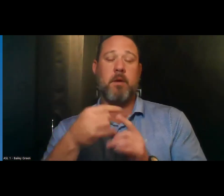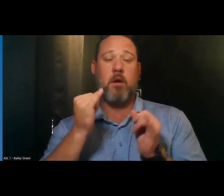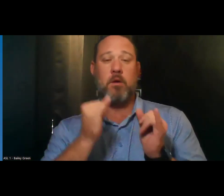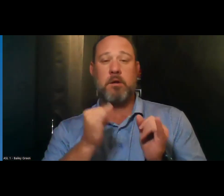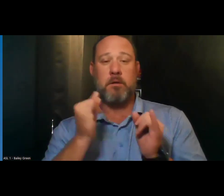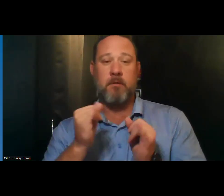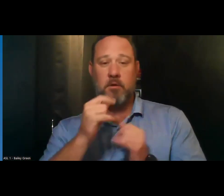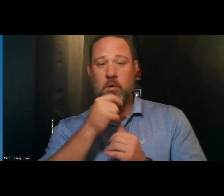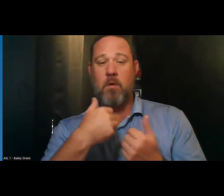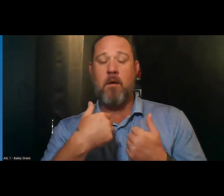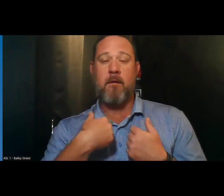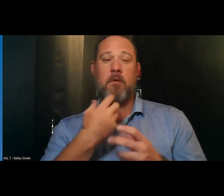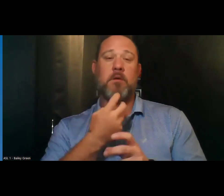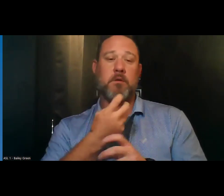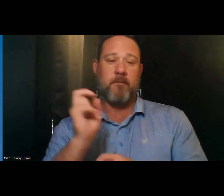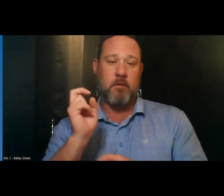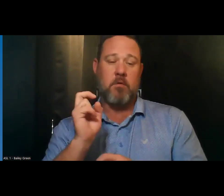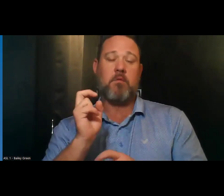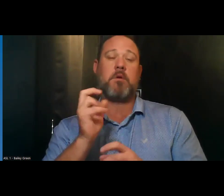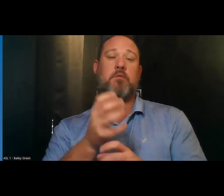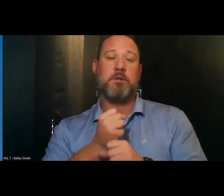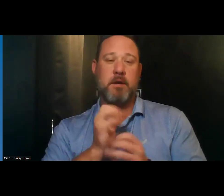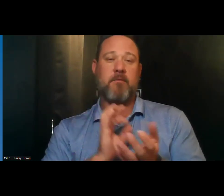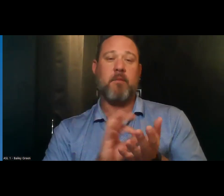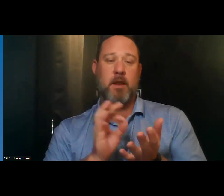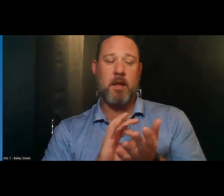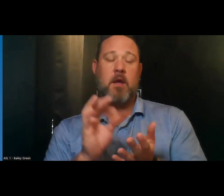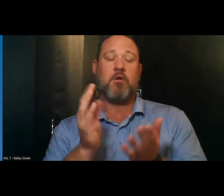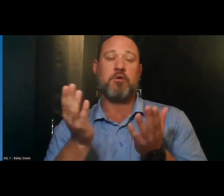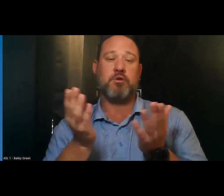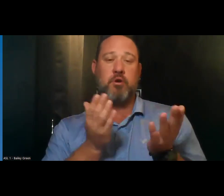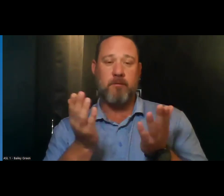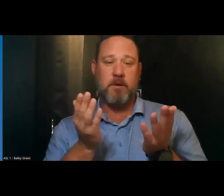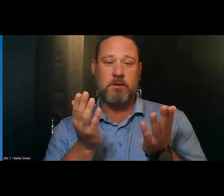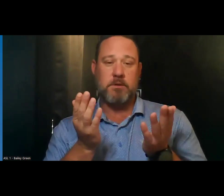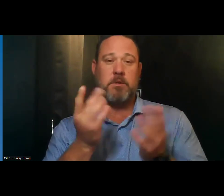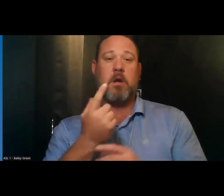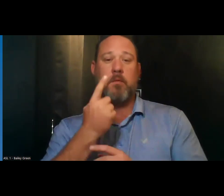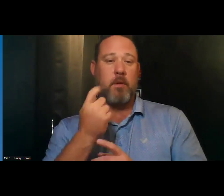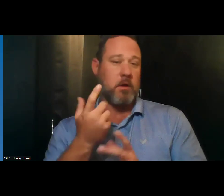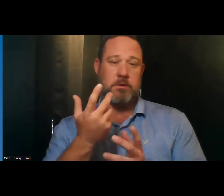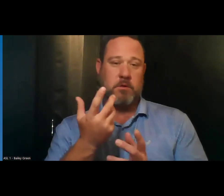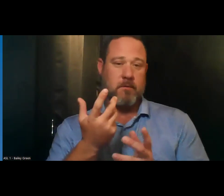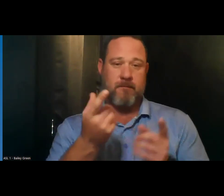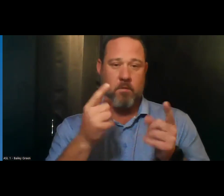who are having difficulty receiving Medicare services because of what the feds have flagged